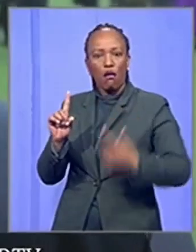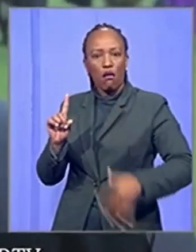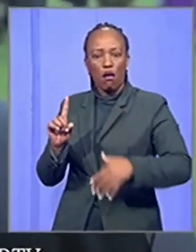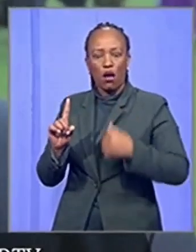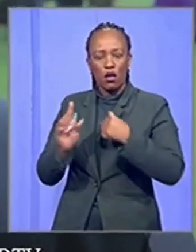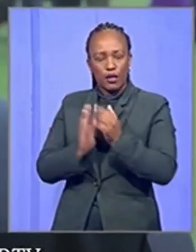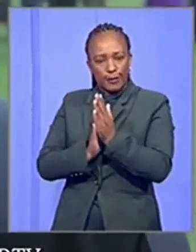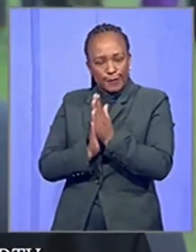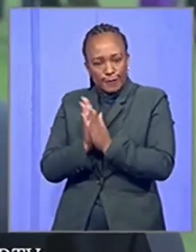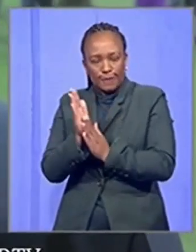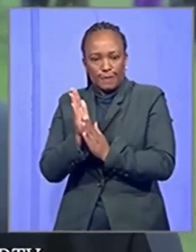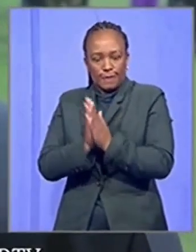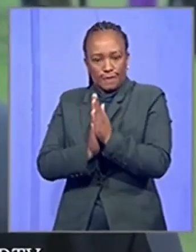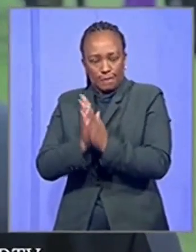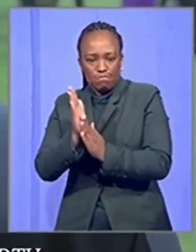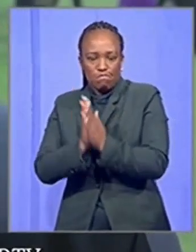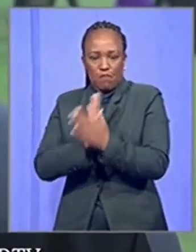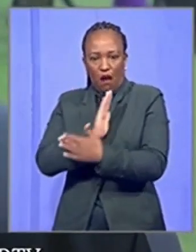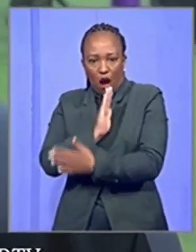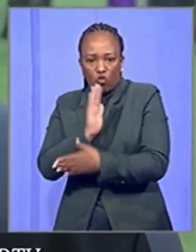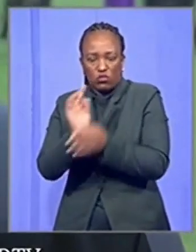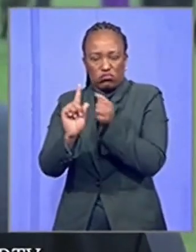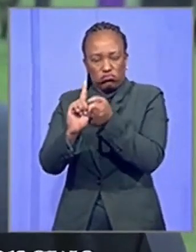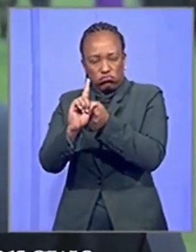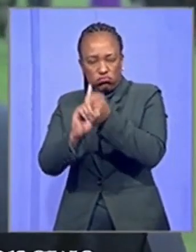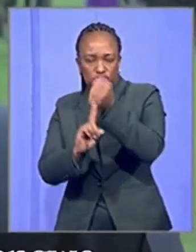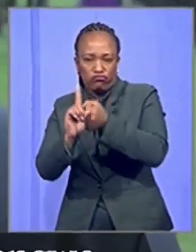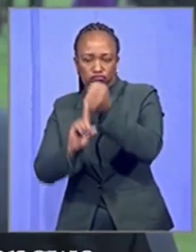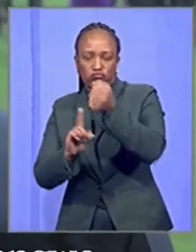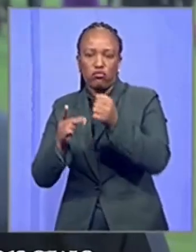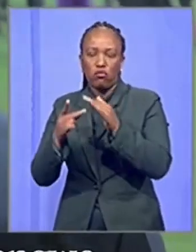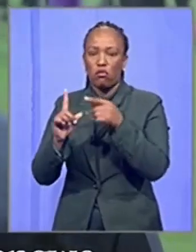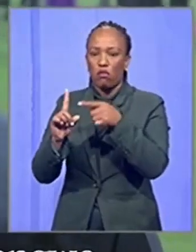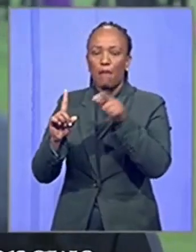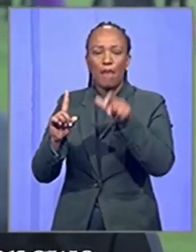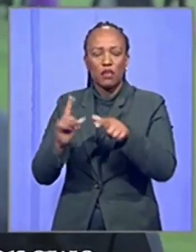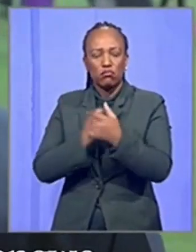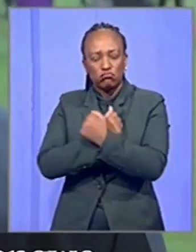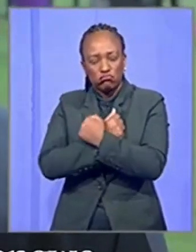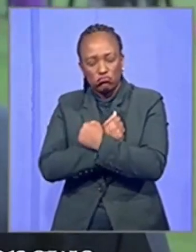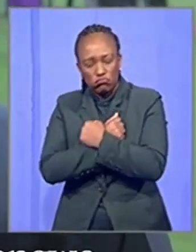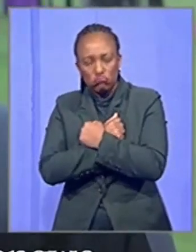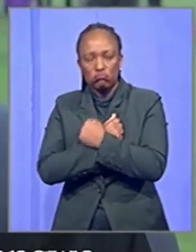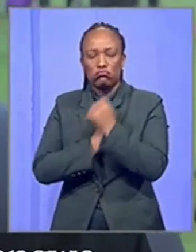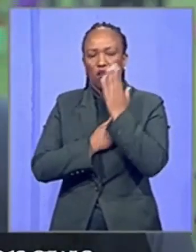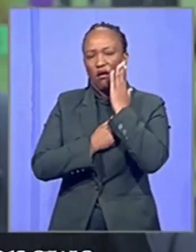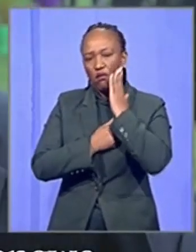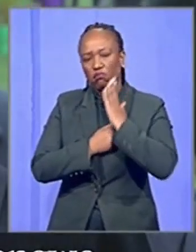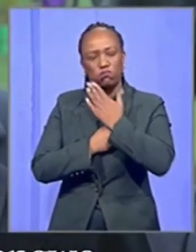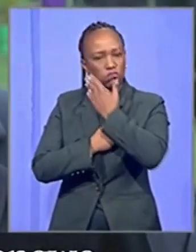country. He was a loving person, he was a kind-hearted person.